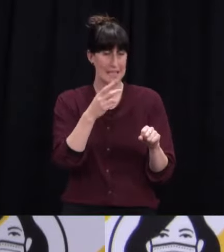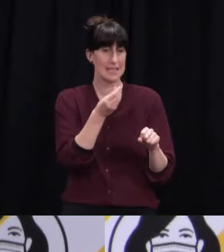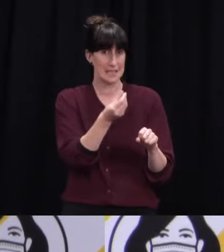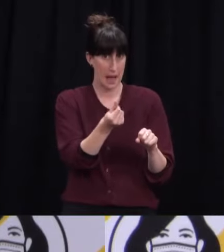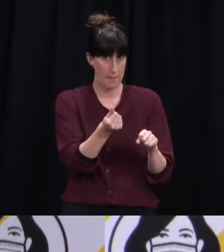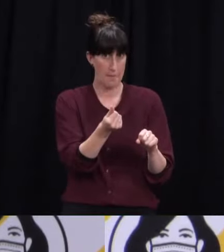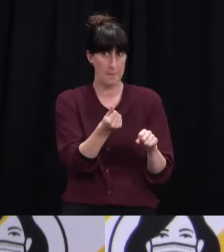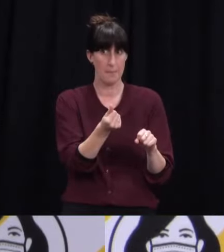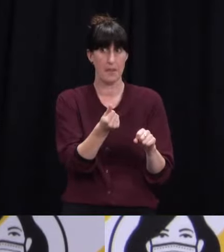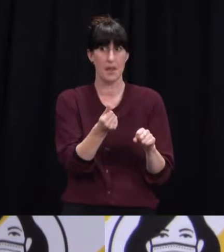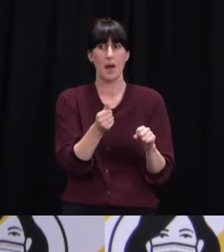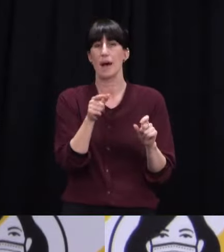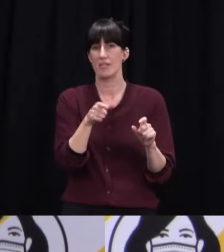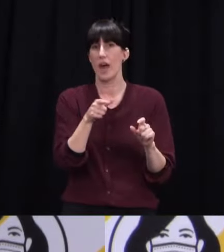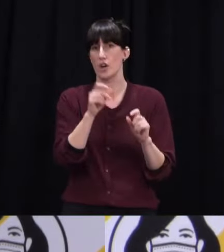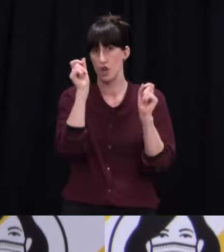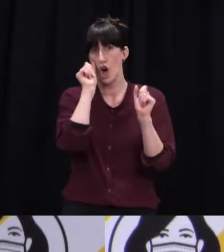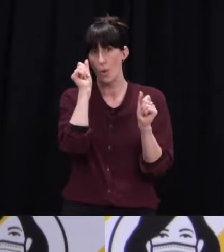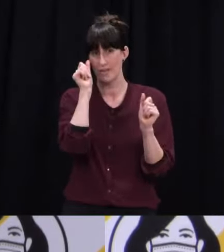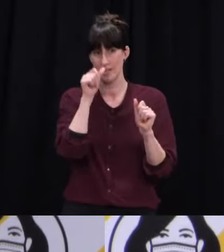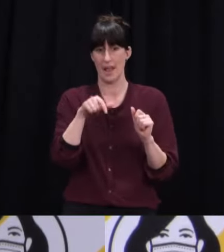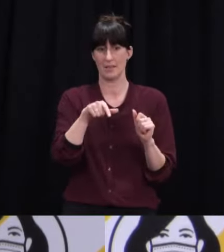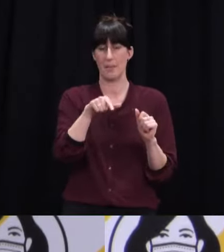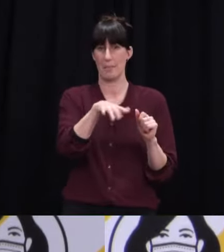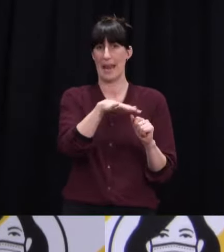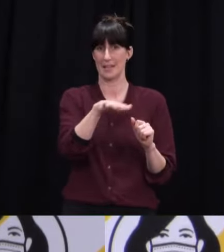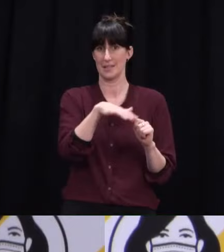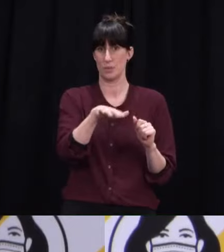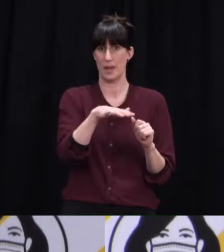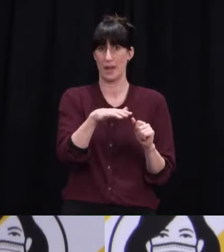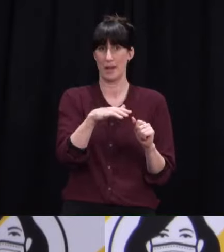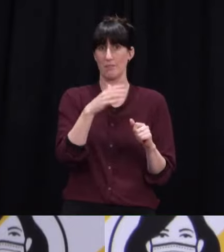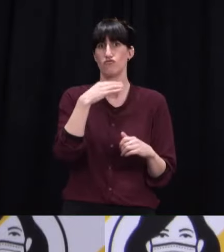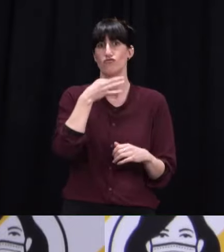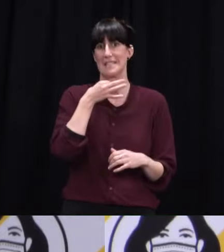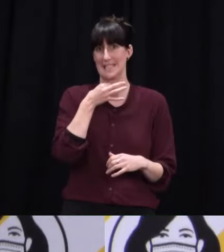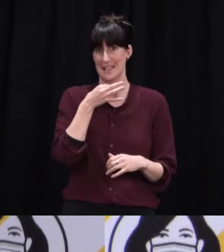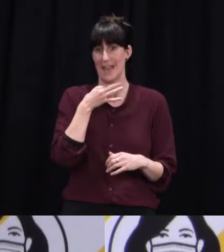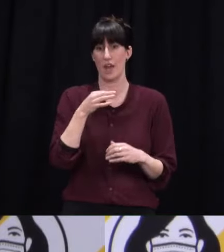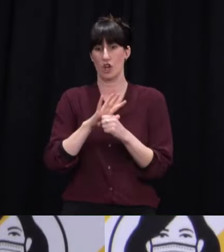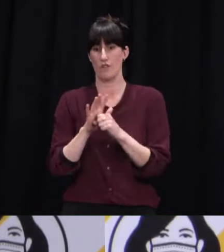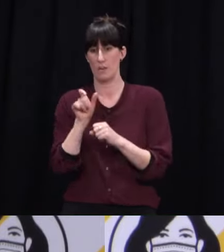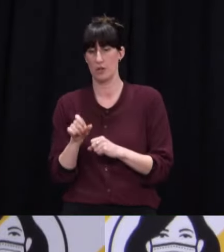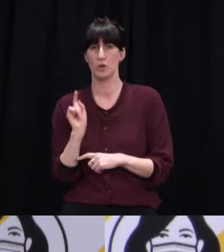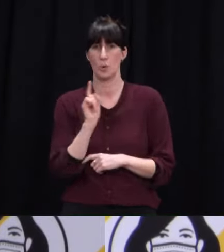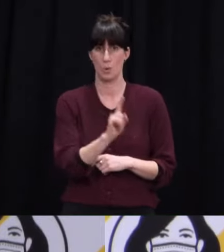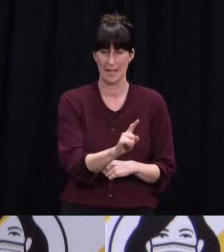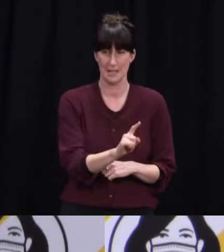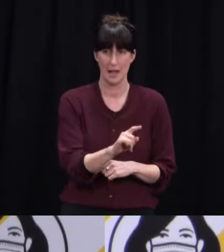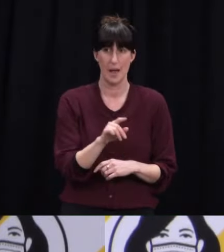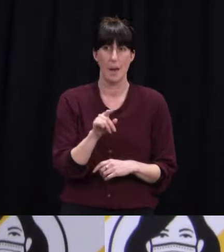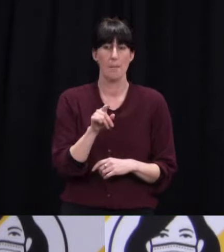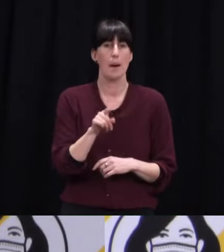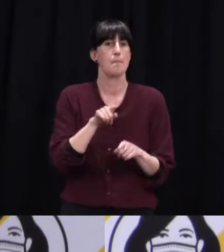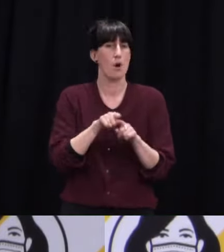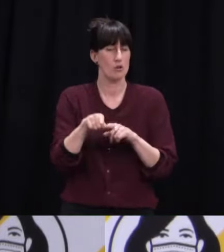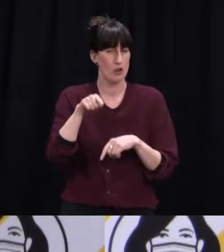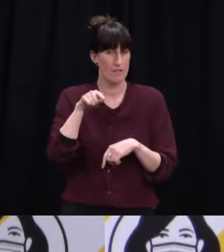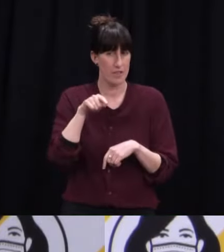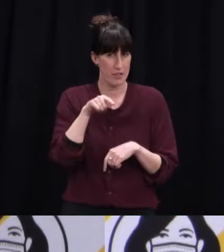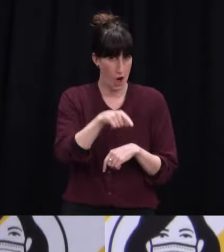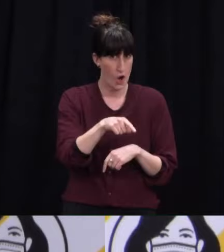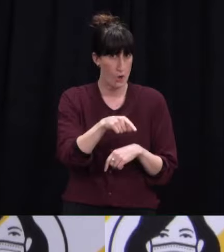from a location of interest, but that, most of that would predate the level 4. I